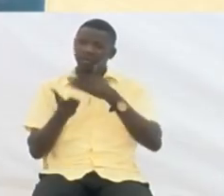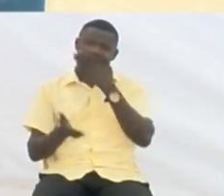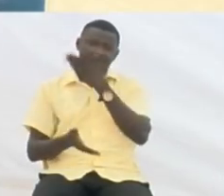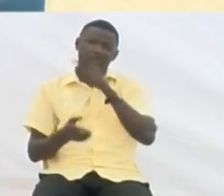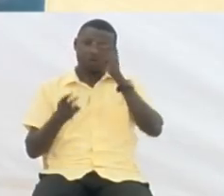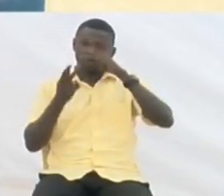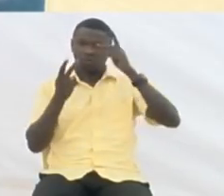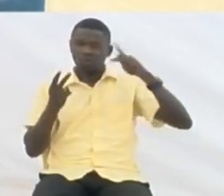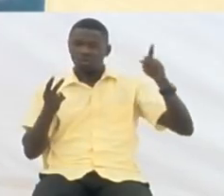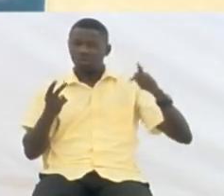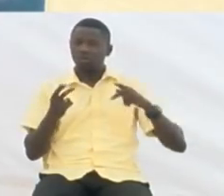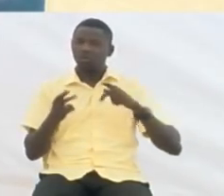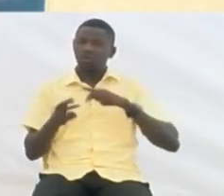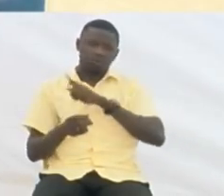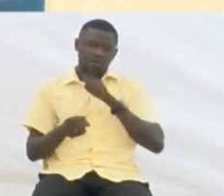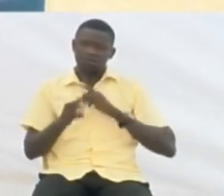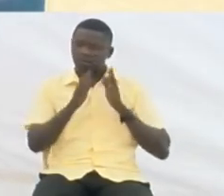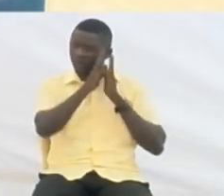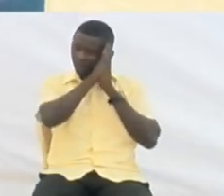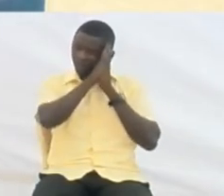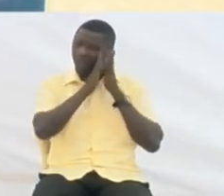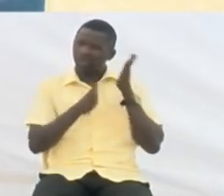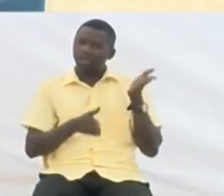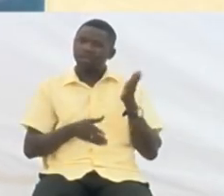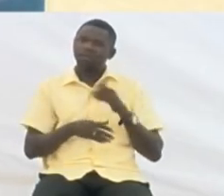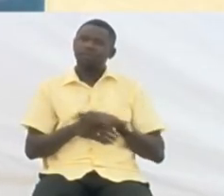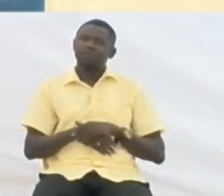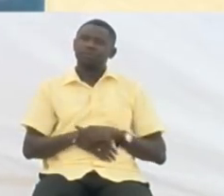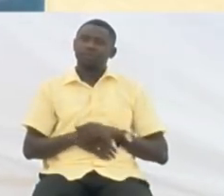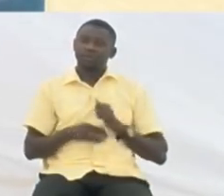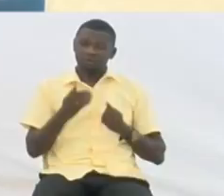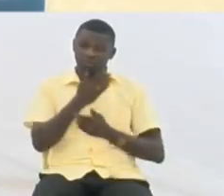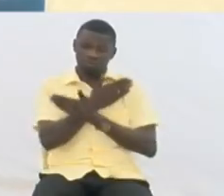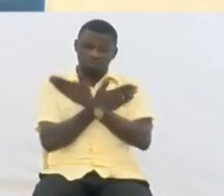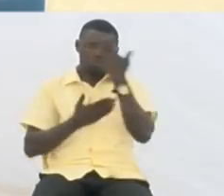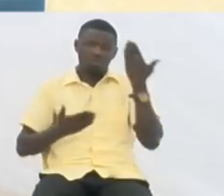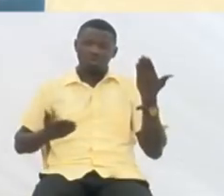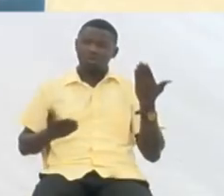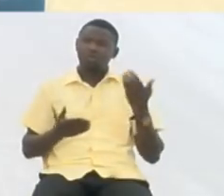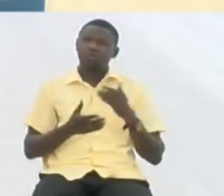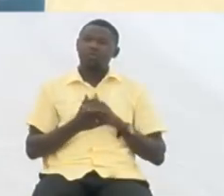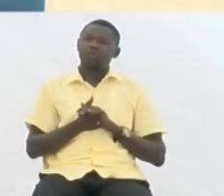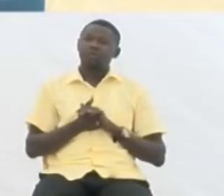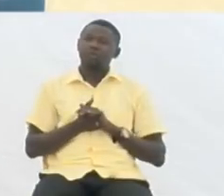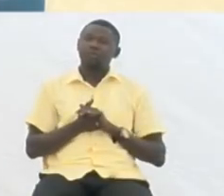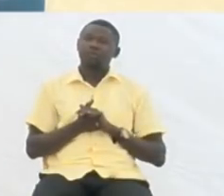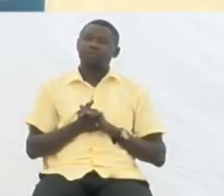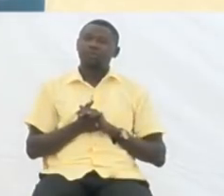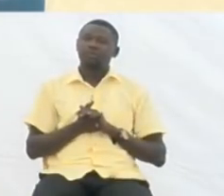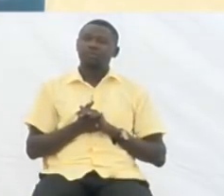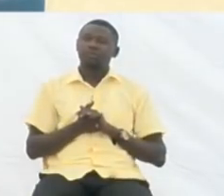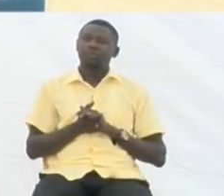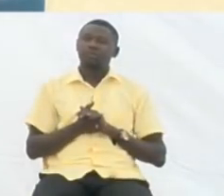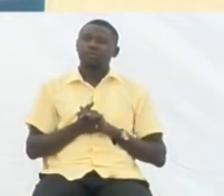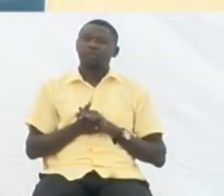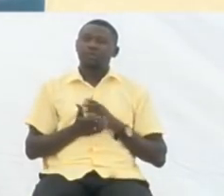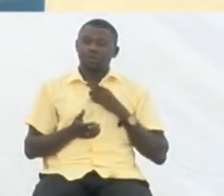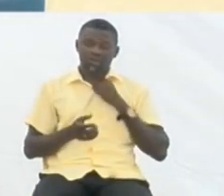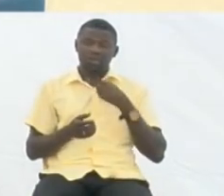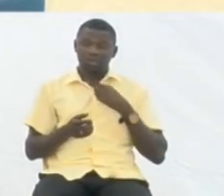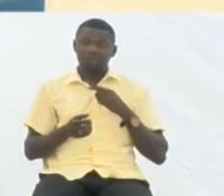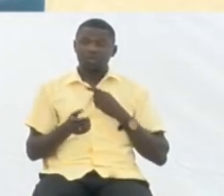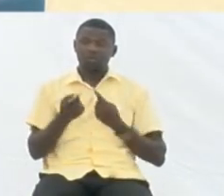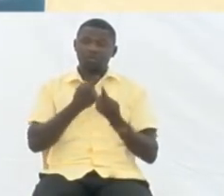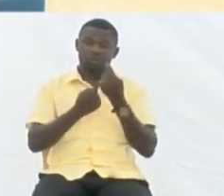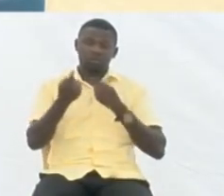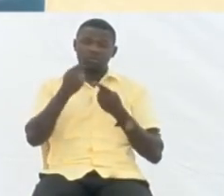there. Ngalaje. We spent the night. Kabiri mfanoke. In the morning, they